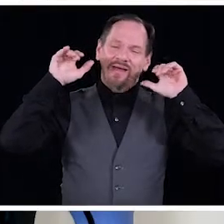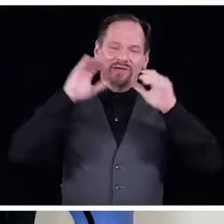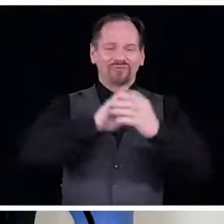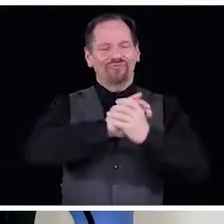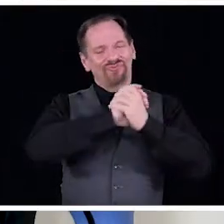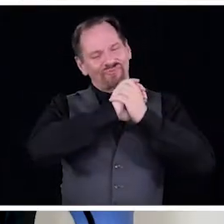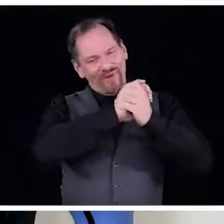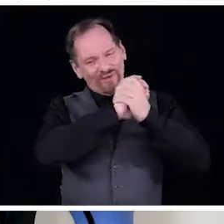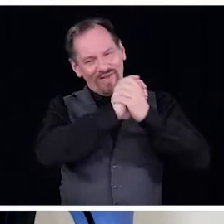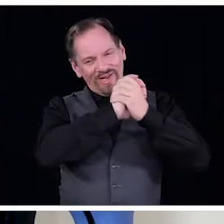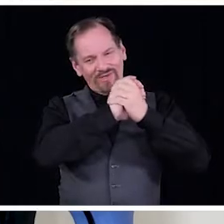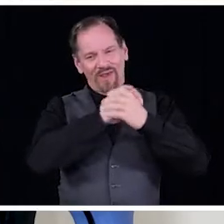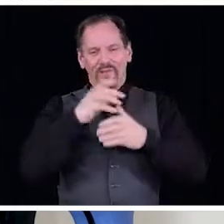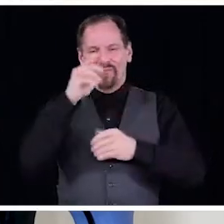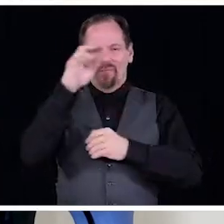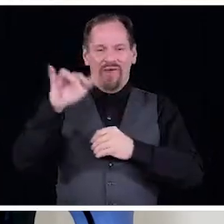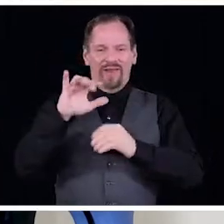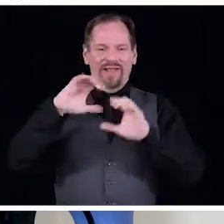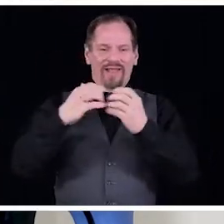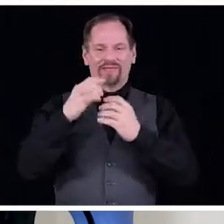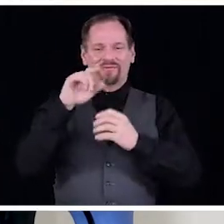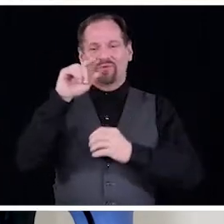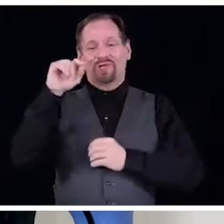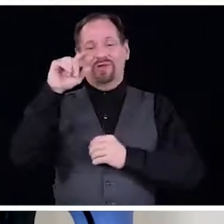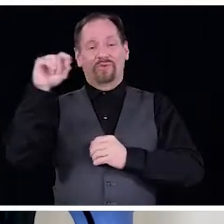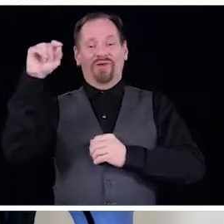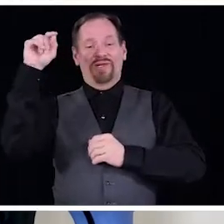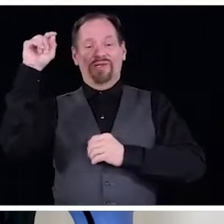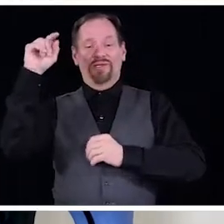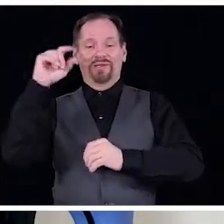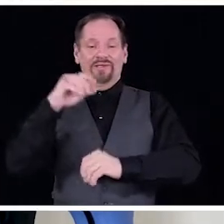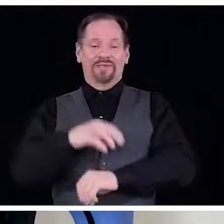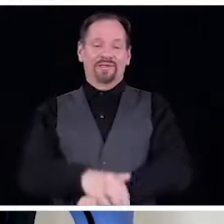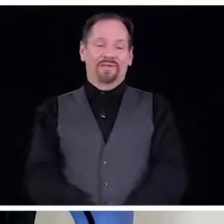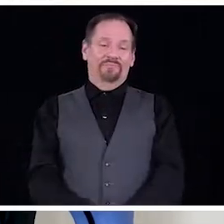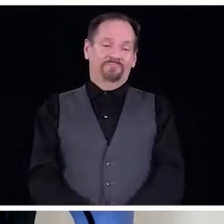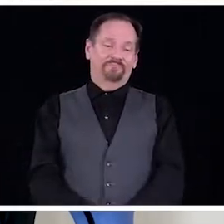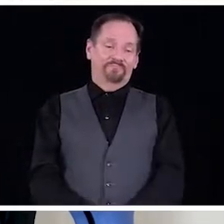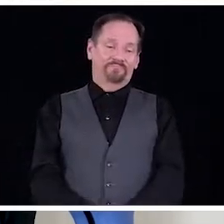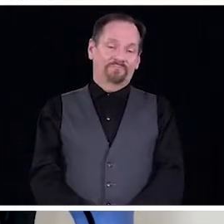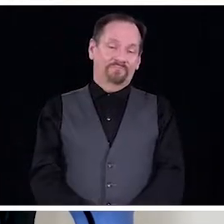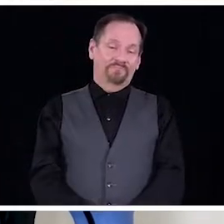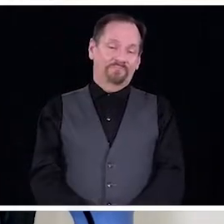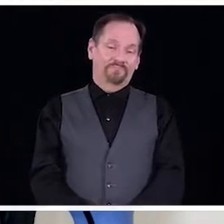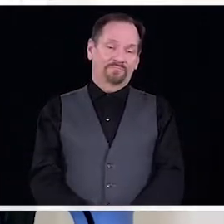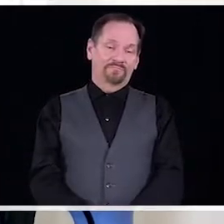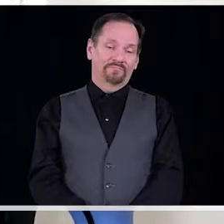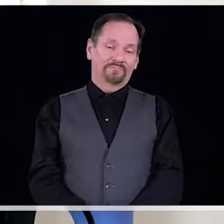Congratulations, Peabody Class of 2020.